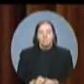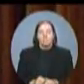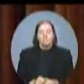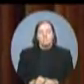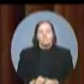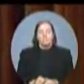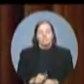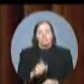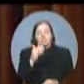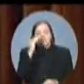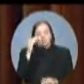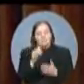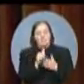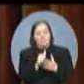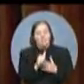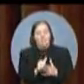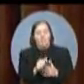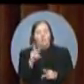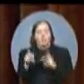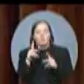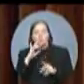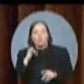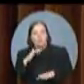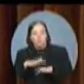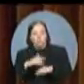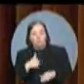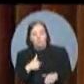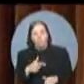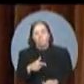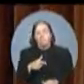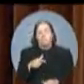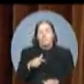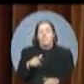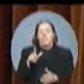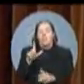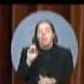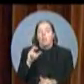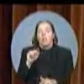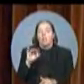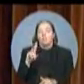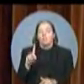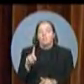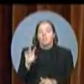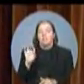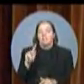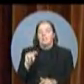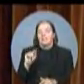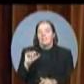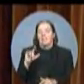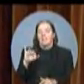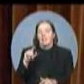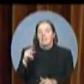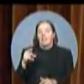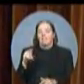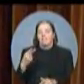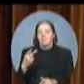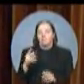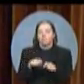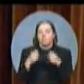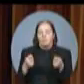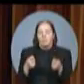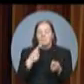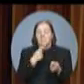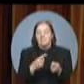Telegraph in July wrote concerning the economies of the G8, Of all the leaders, only our Prime Minister